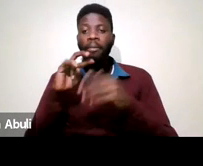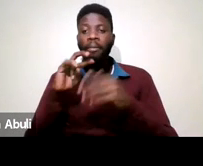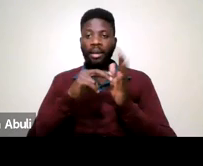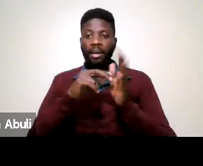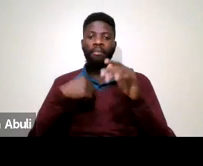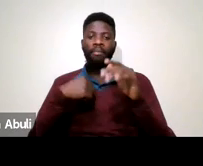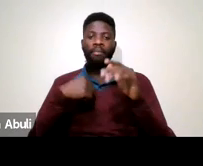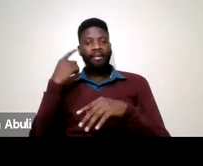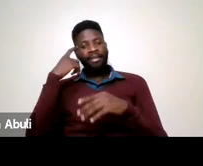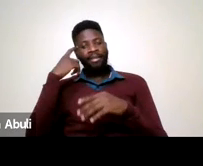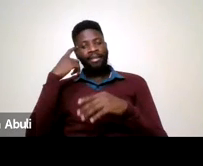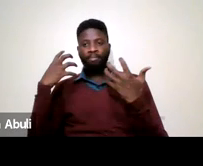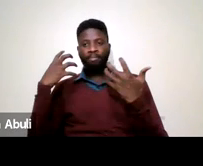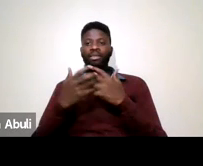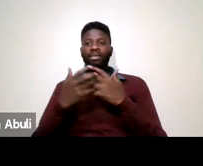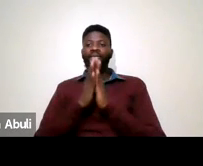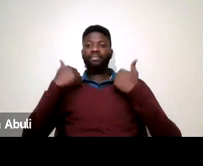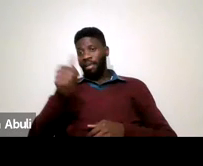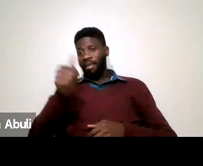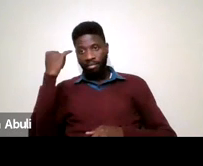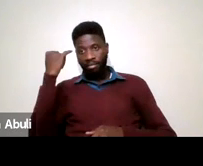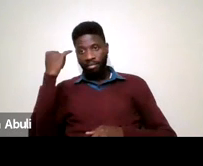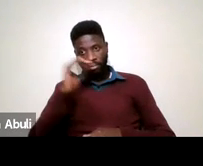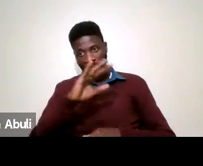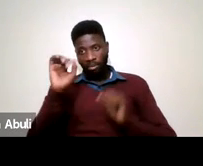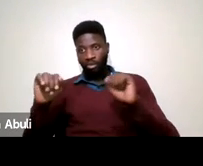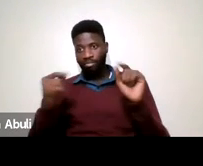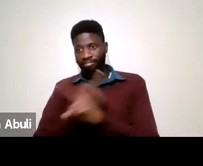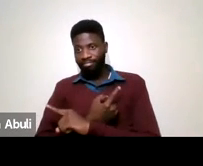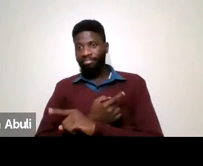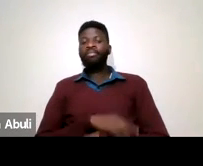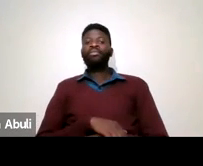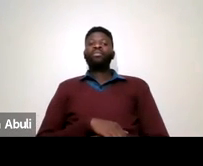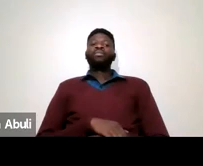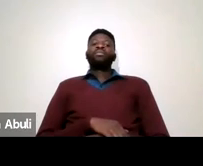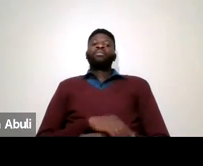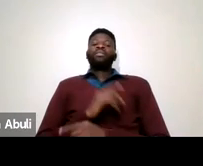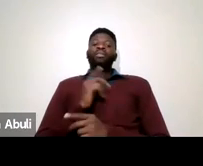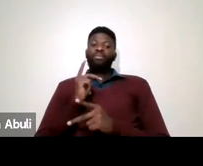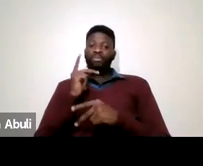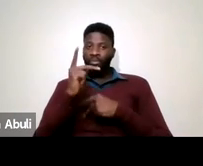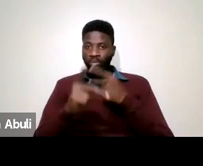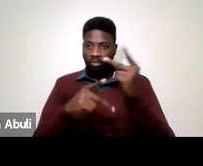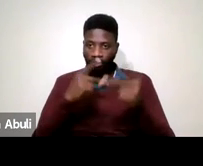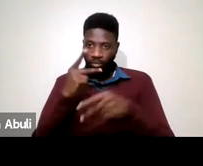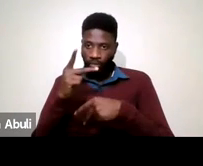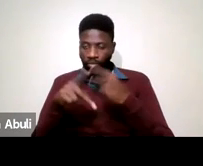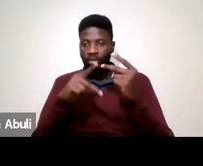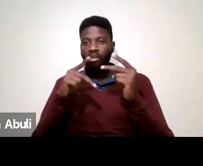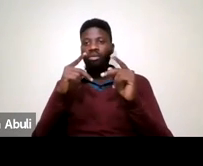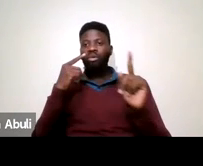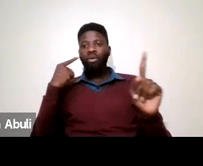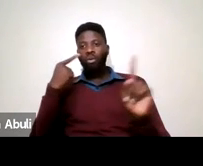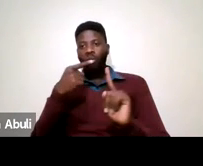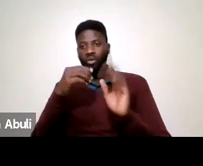but many of you may think otherwise. Then the process of goal setting will help us to get where we want to go in